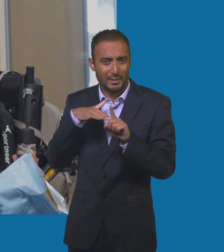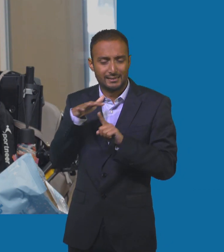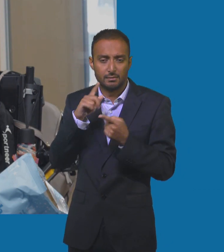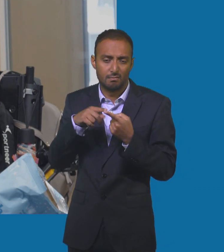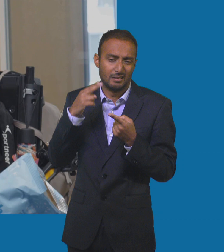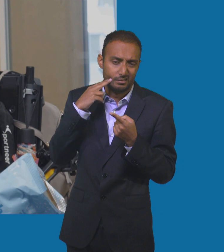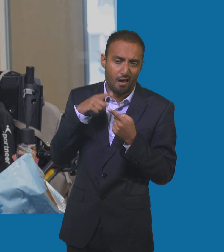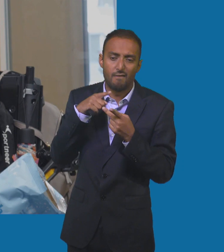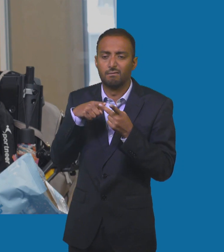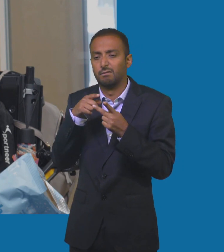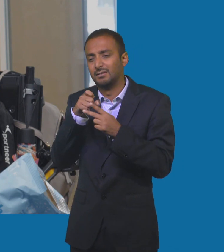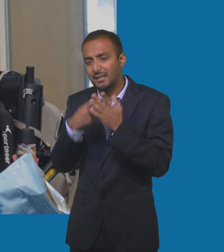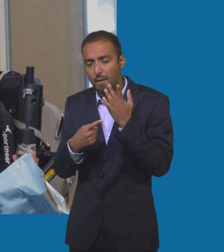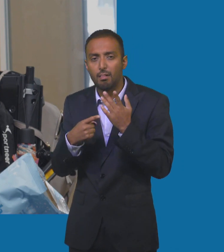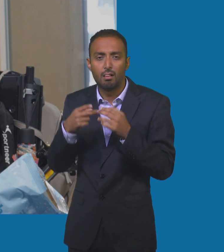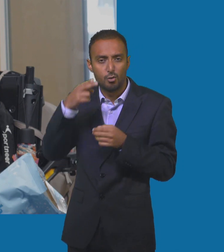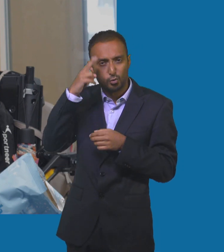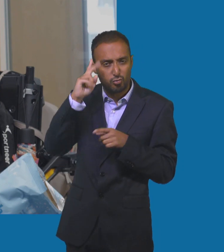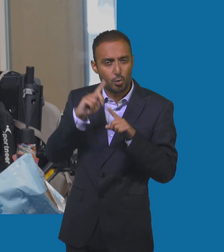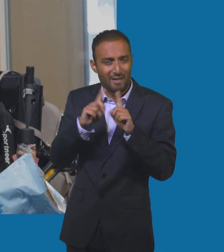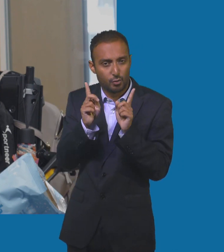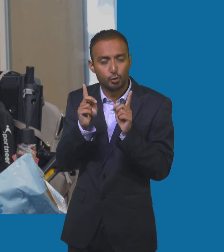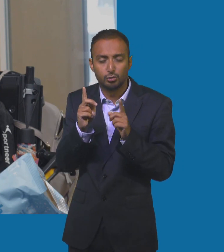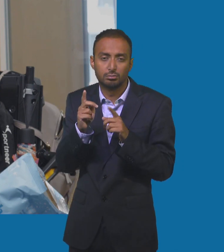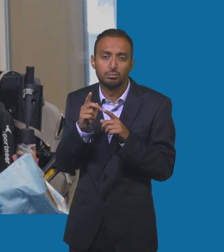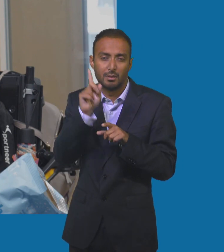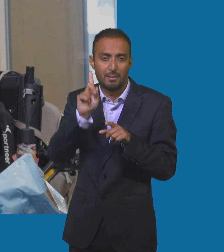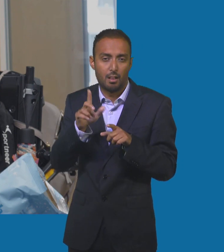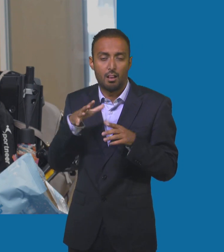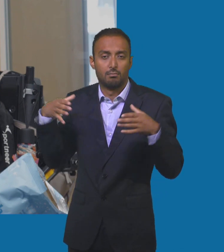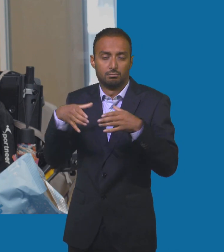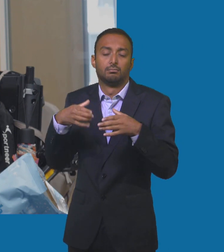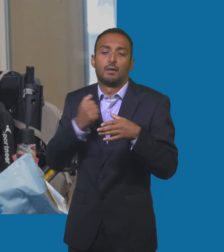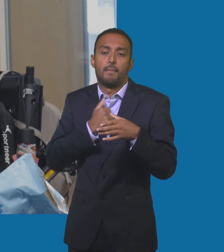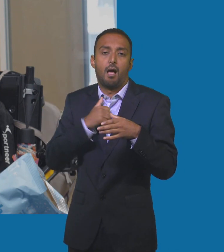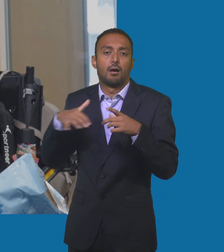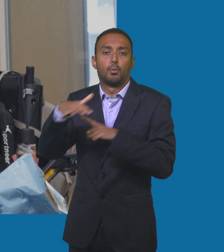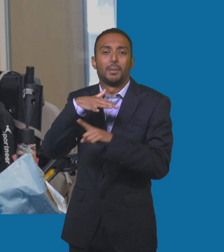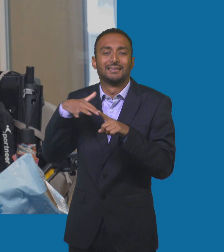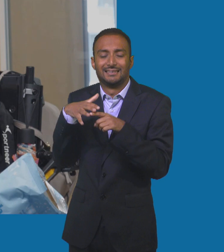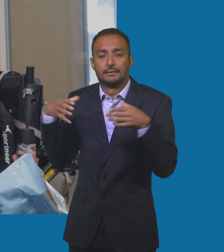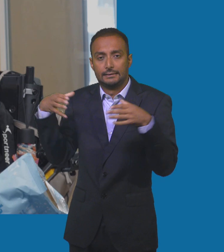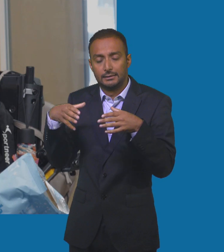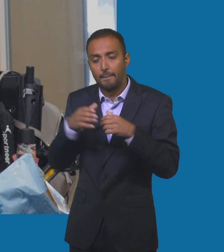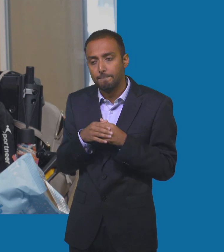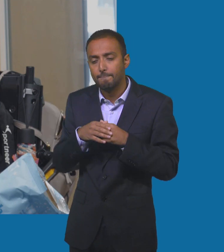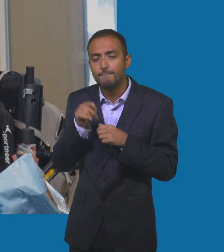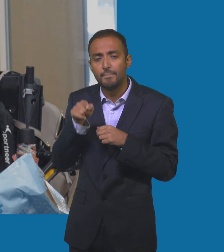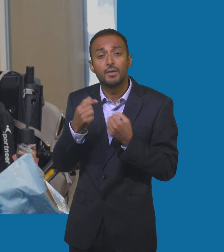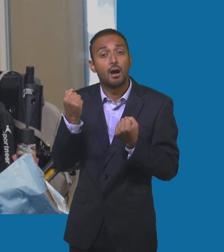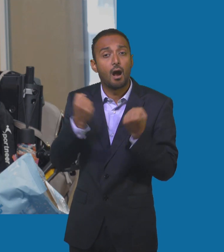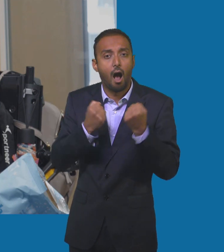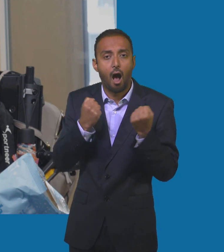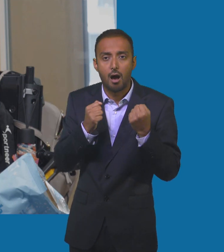and neurodivergent individuals. That kind of makes up our community, or my community. But having cars that are